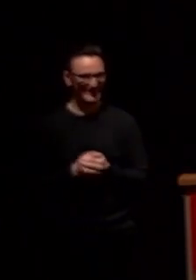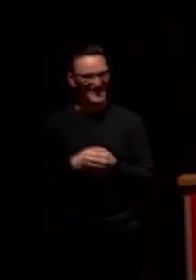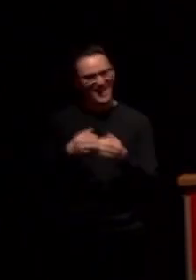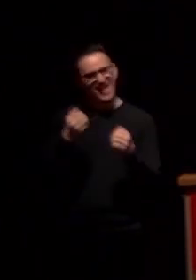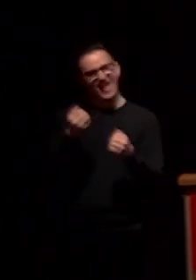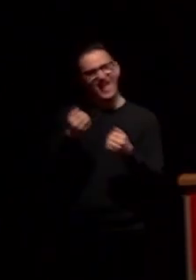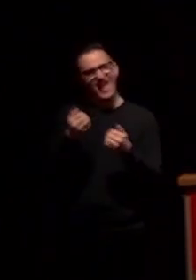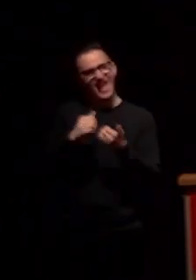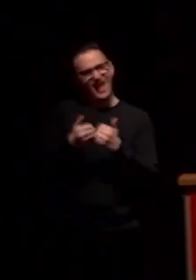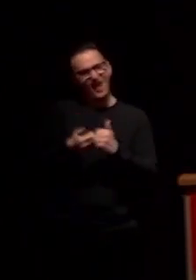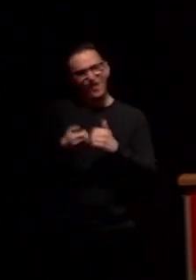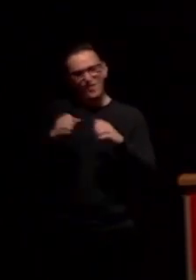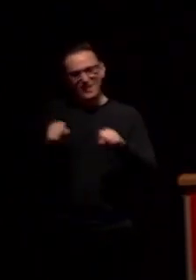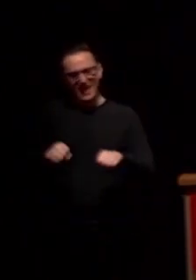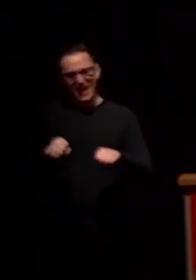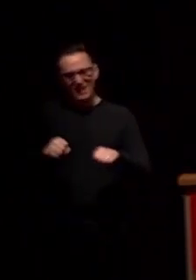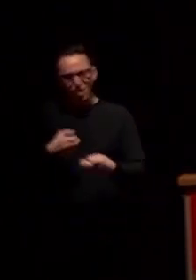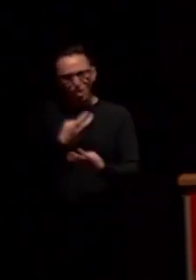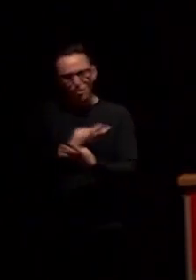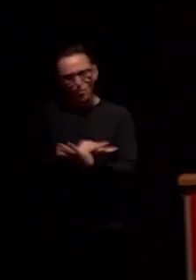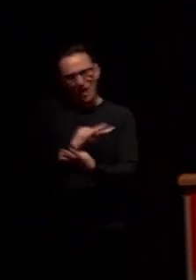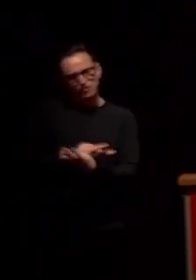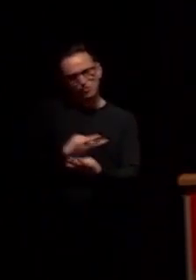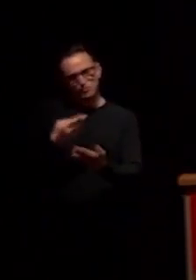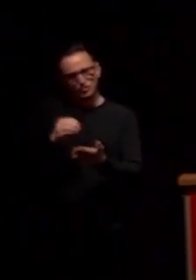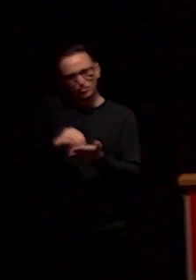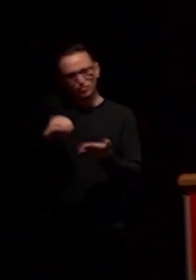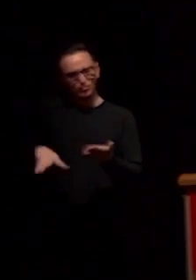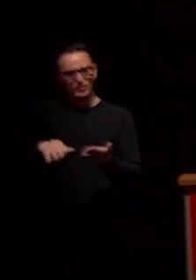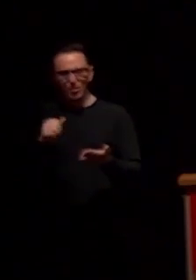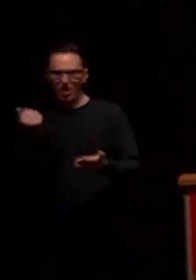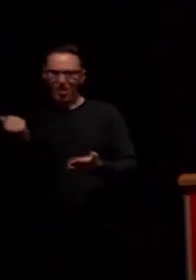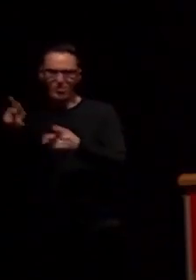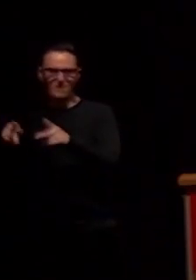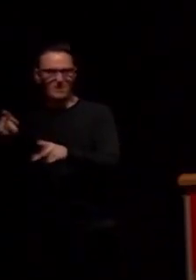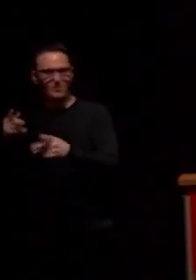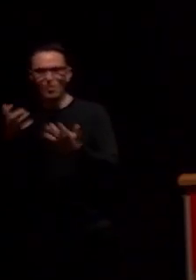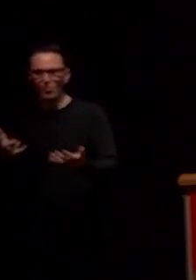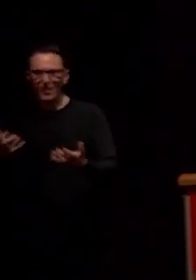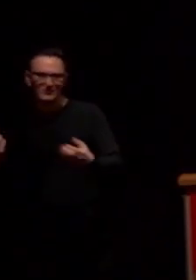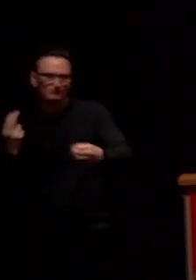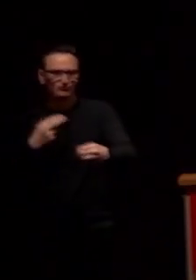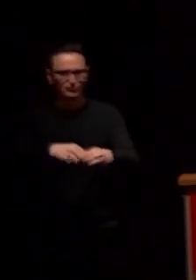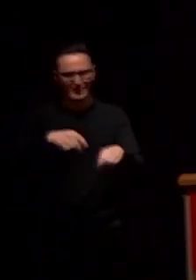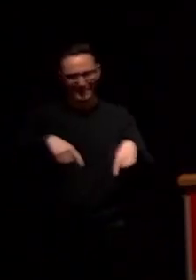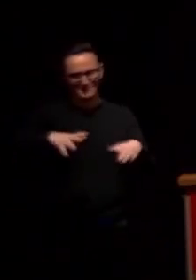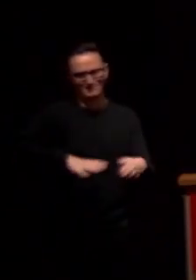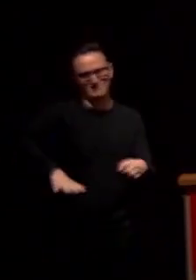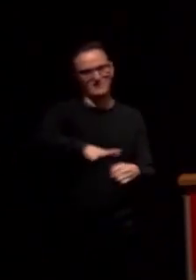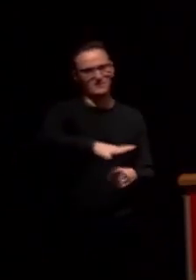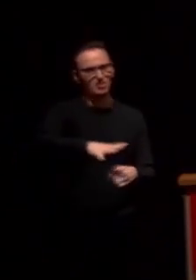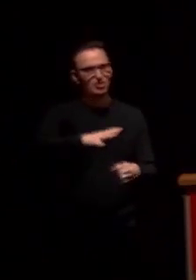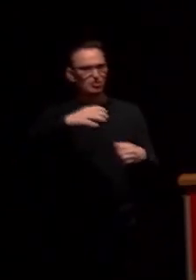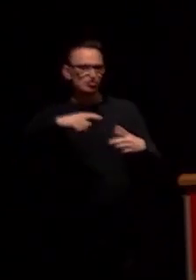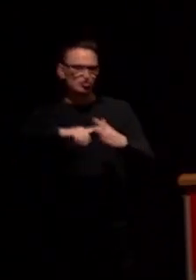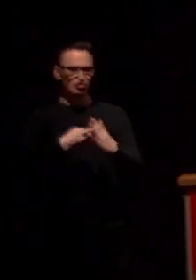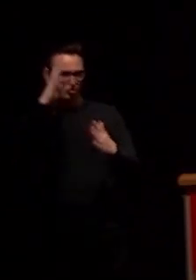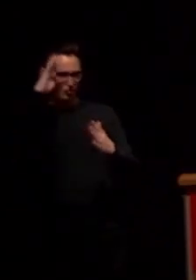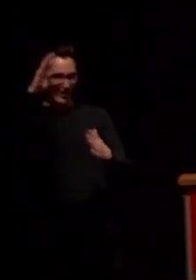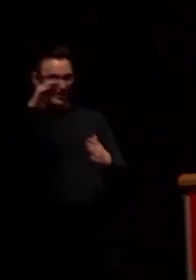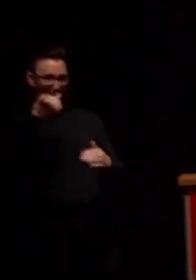How can graduate students or other folks that are wanting to get started in this space start creating that new system that you're talking about? Mm.